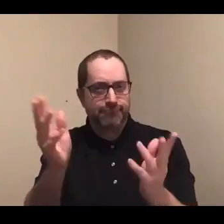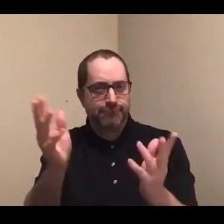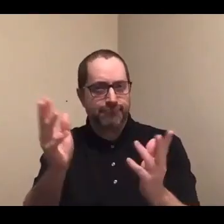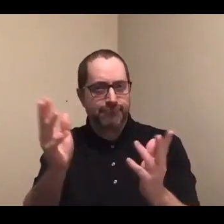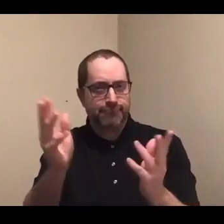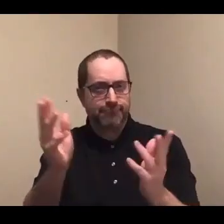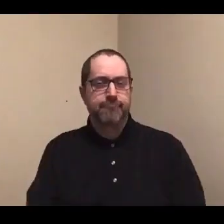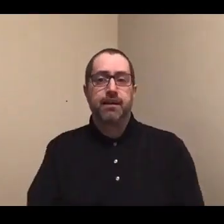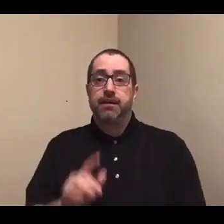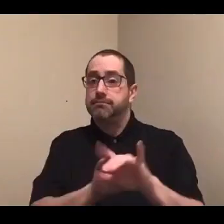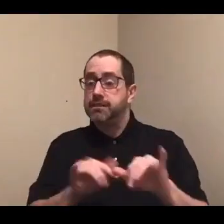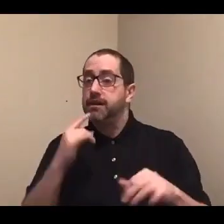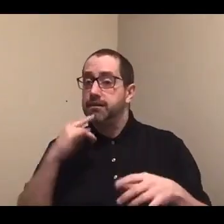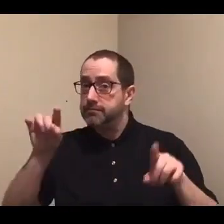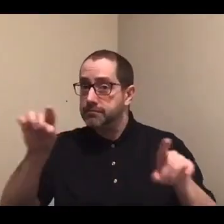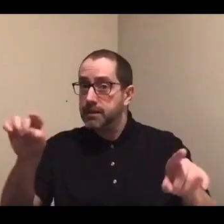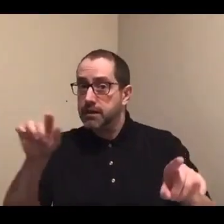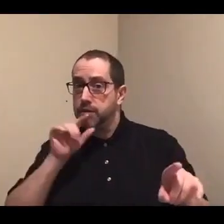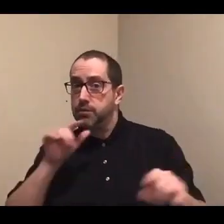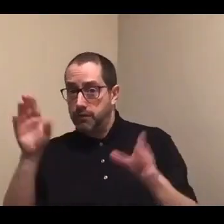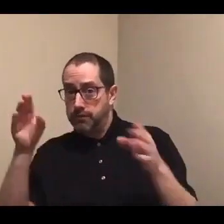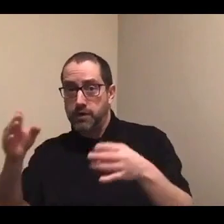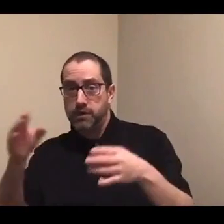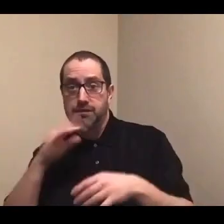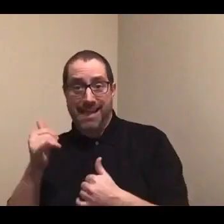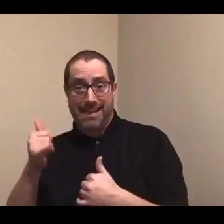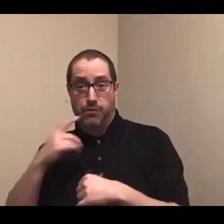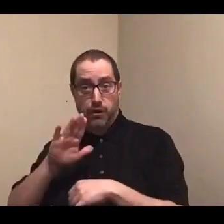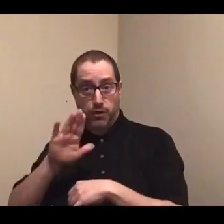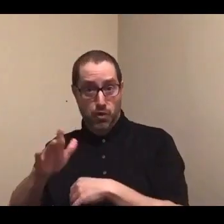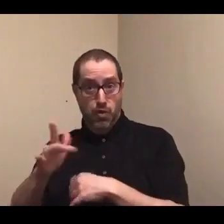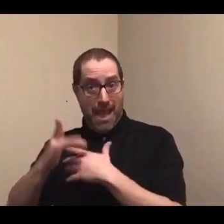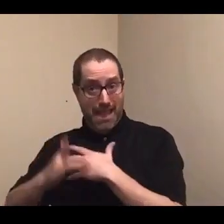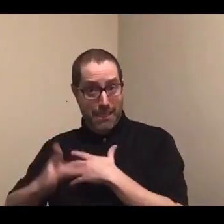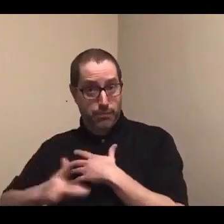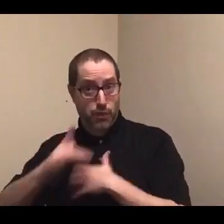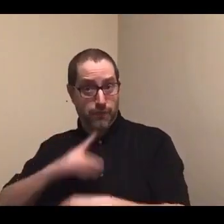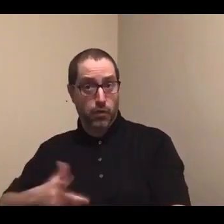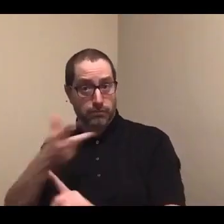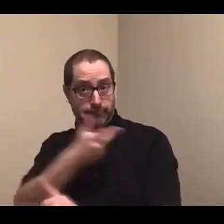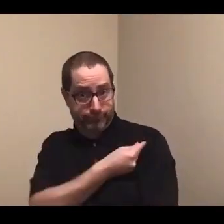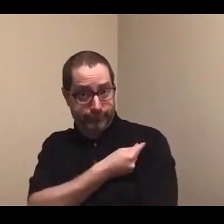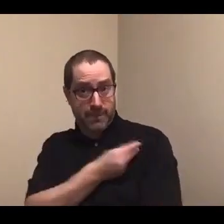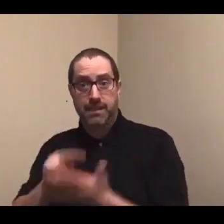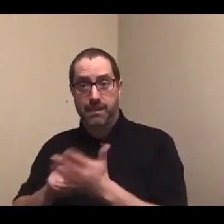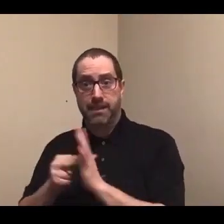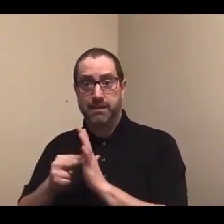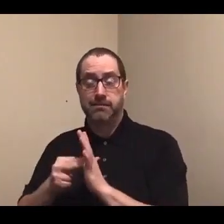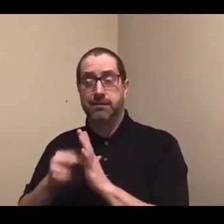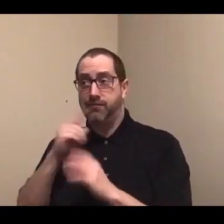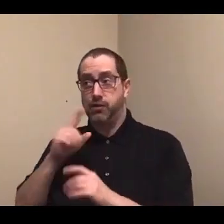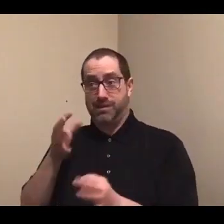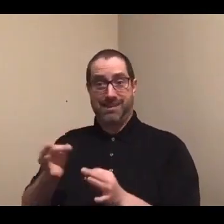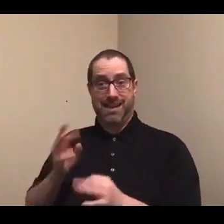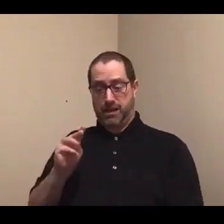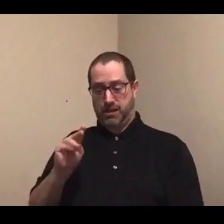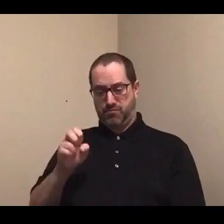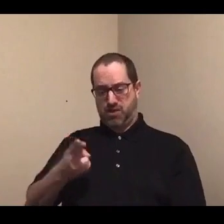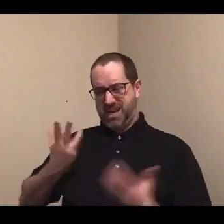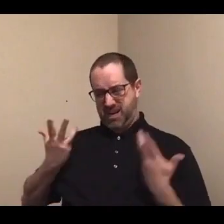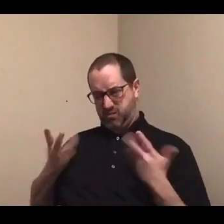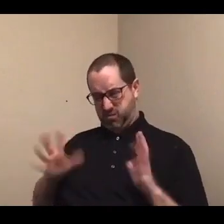fact that once you're eligible, you're always eligible. So just because you've made a decision in March not to choose a vaccine,